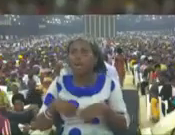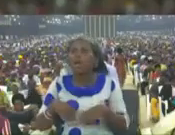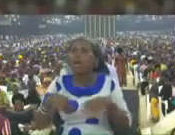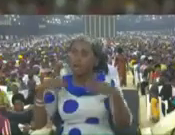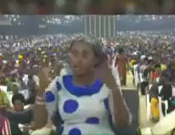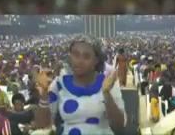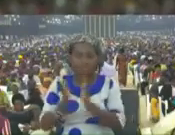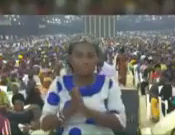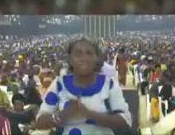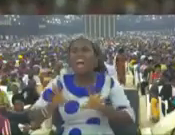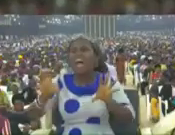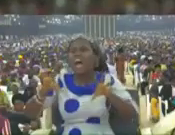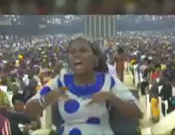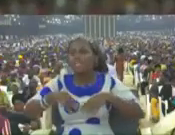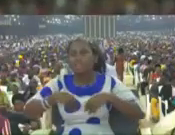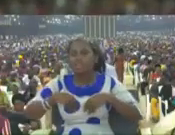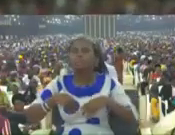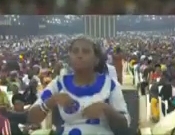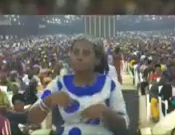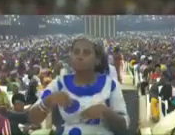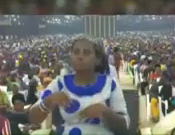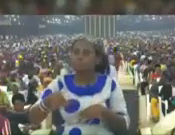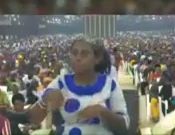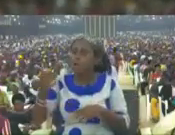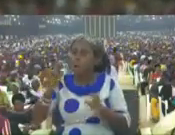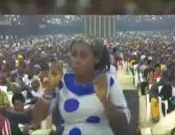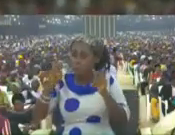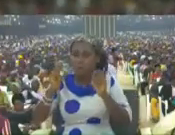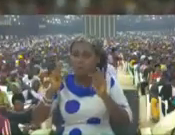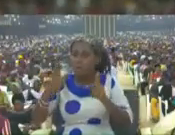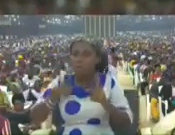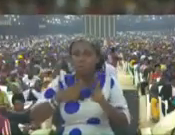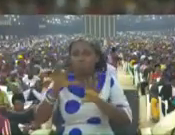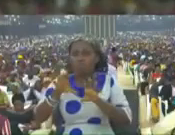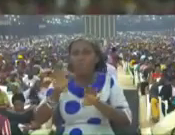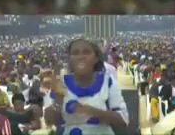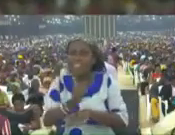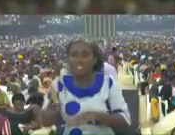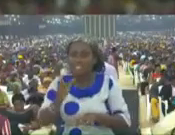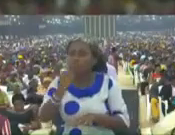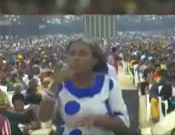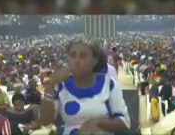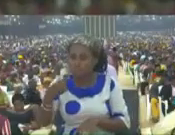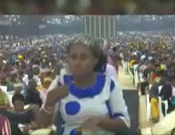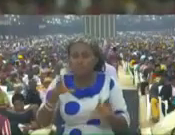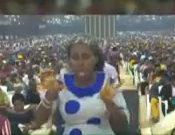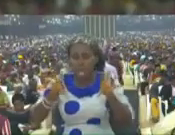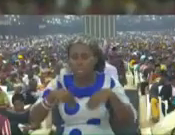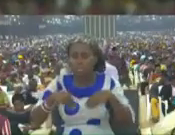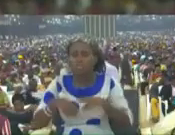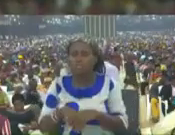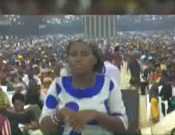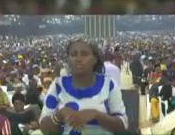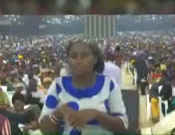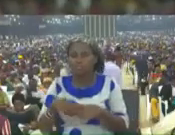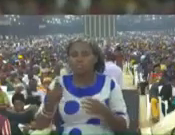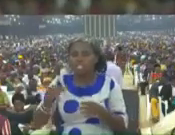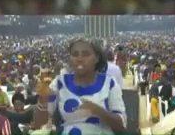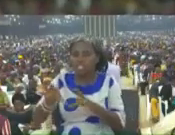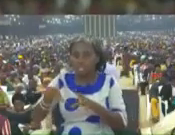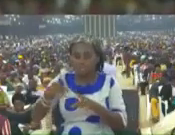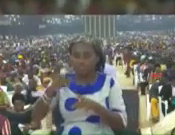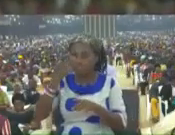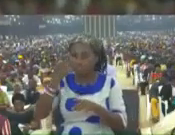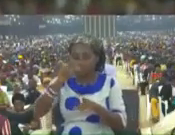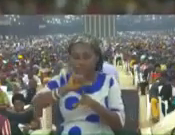And the other people said, we will do anything you say. So they circumcised every one of